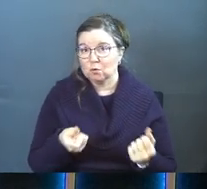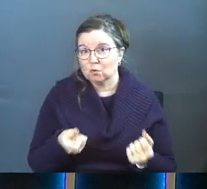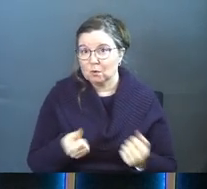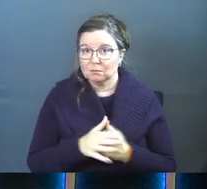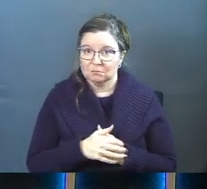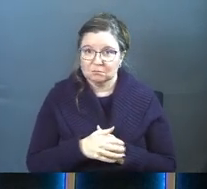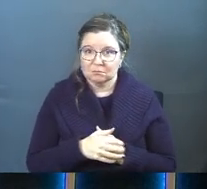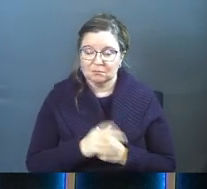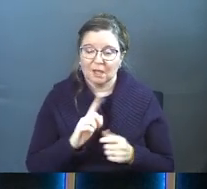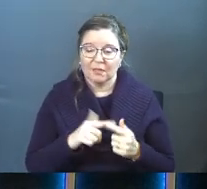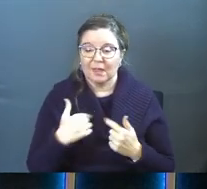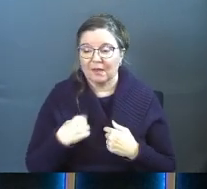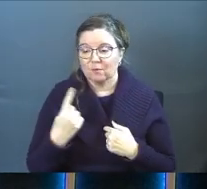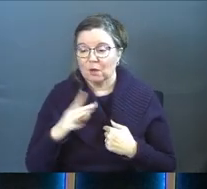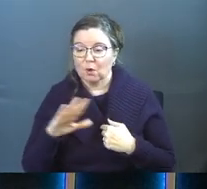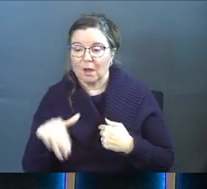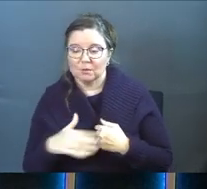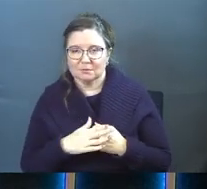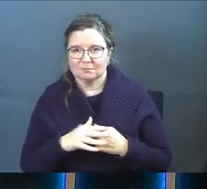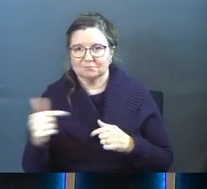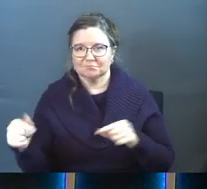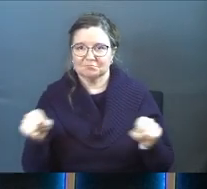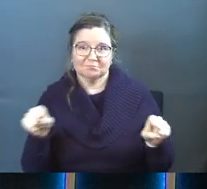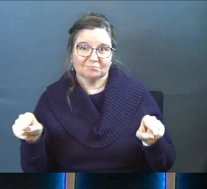drawer. And they've got one at your house.